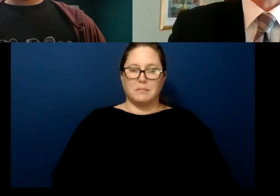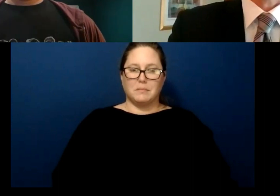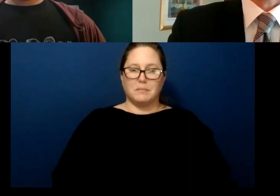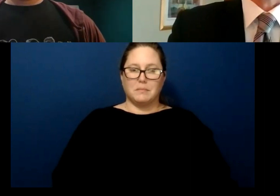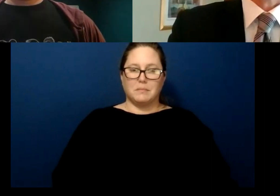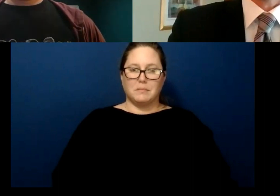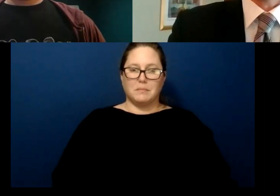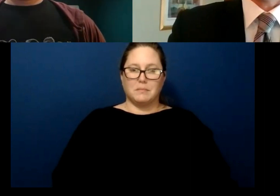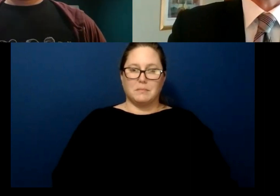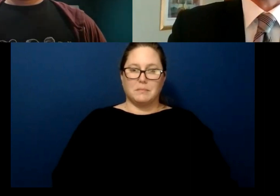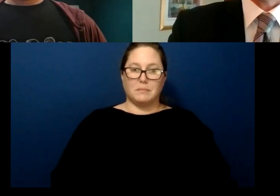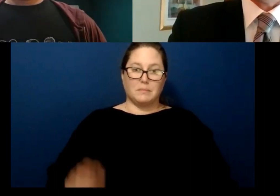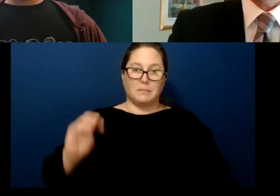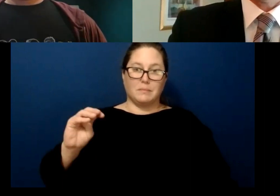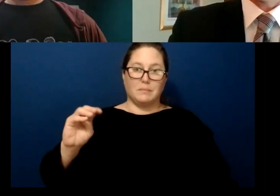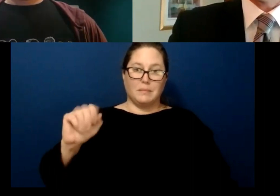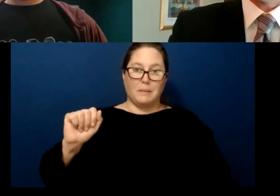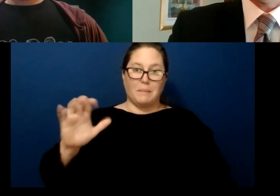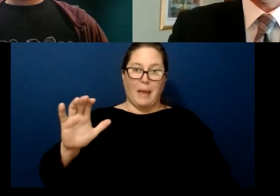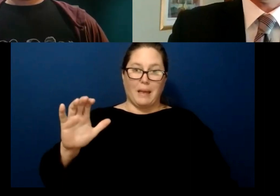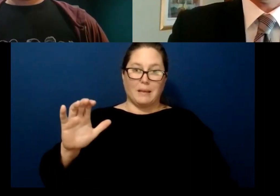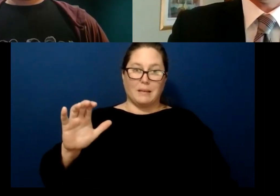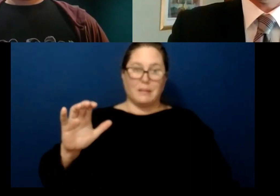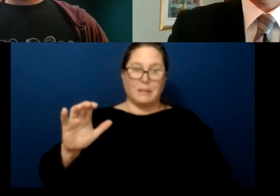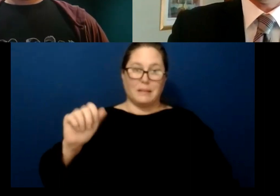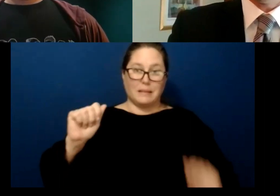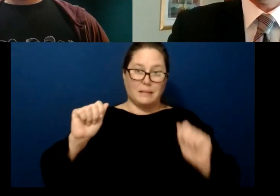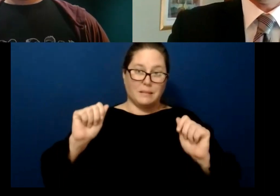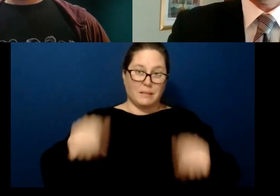Mac, are you able to let me turn on my screen share?